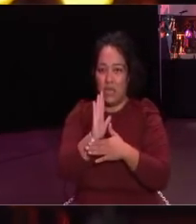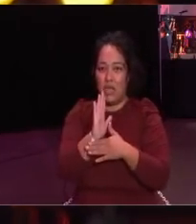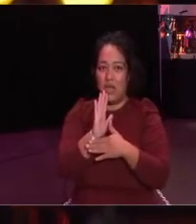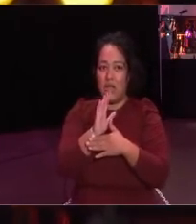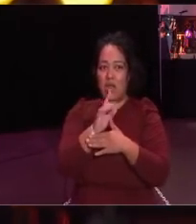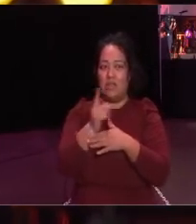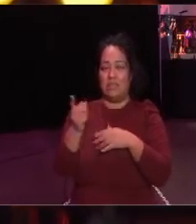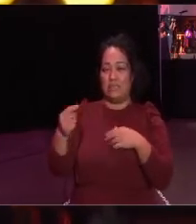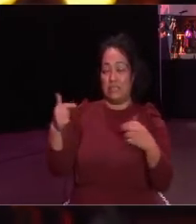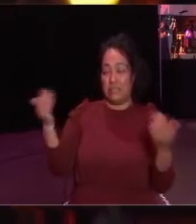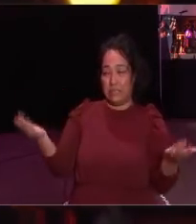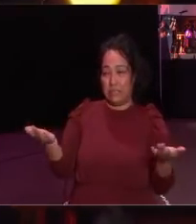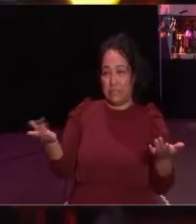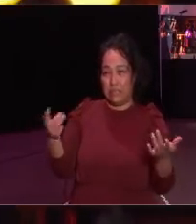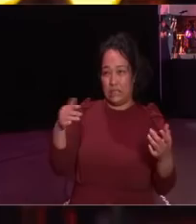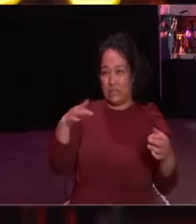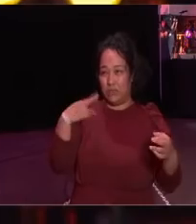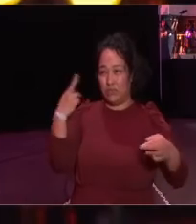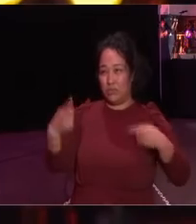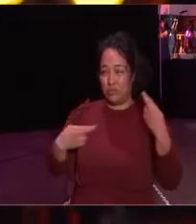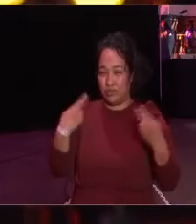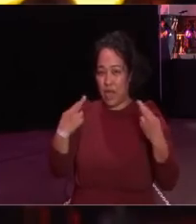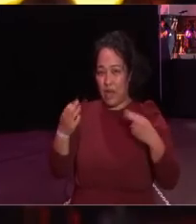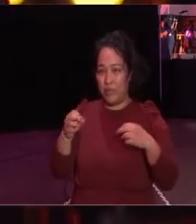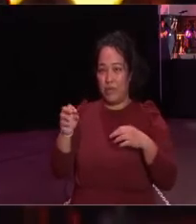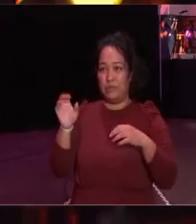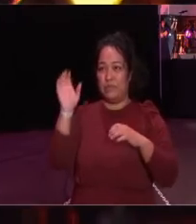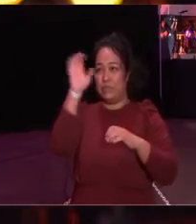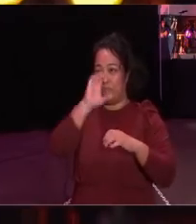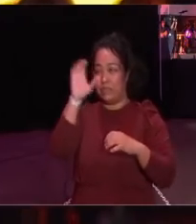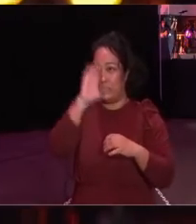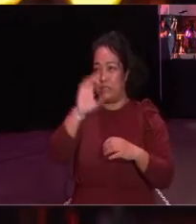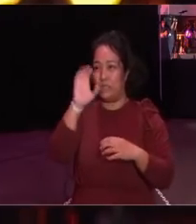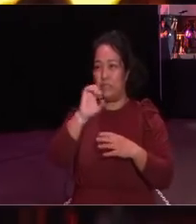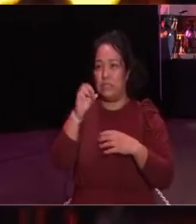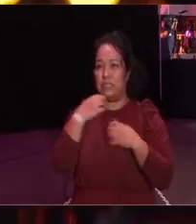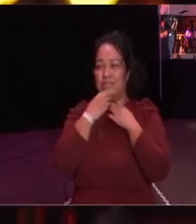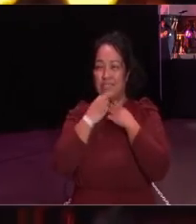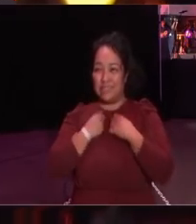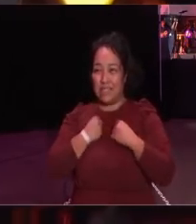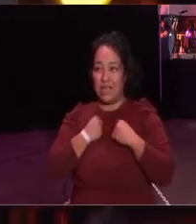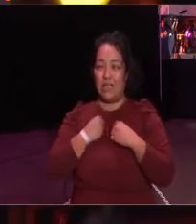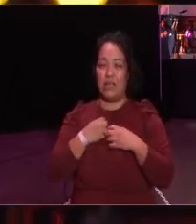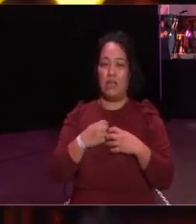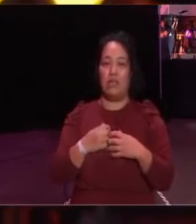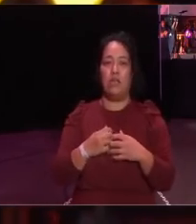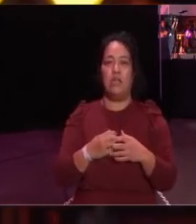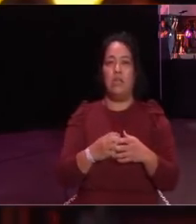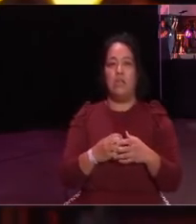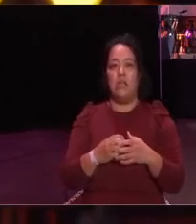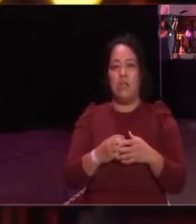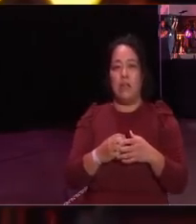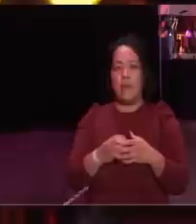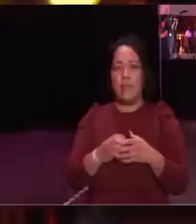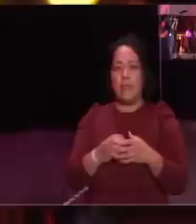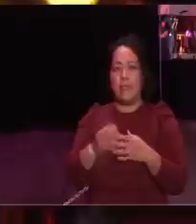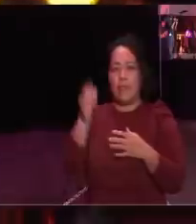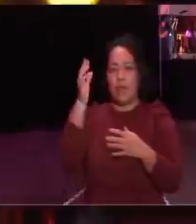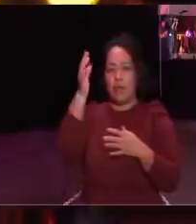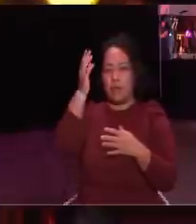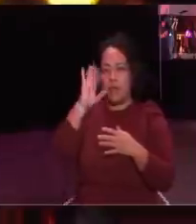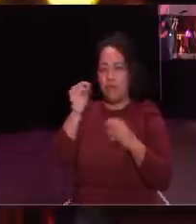que yo quiero. This is the revival that I've been esto seeking. Esto es lo que yo estoy deseando this para la iglesia. This is what I've been desiring. Que Dios nos sorprenda en el nombre